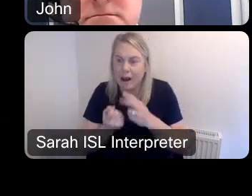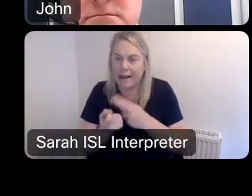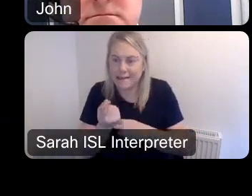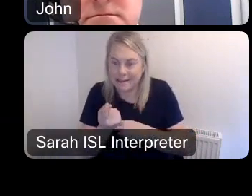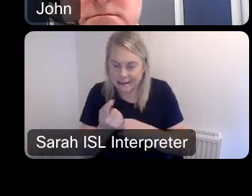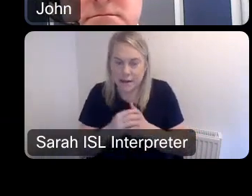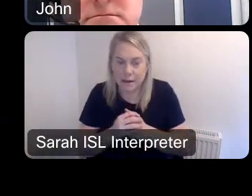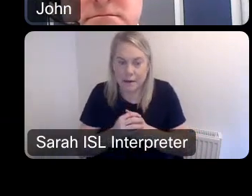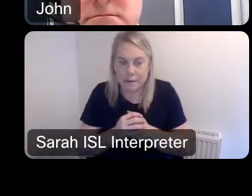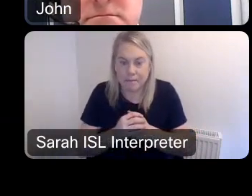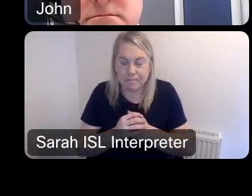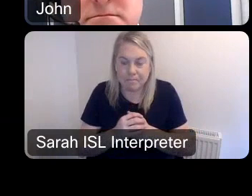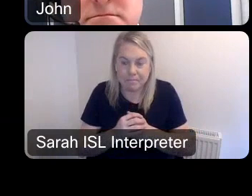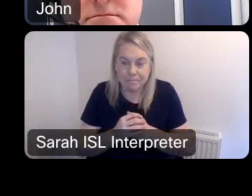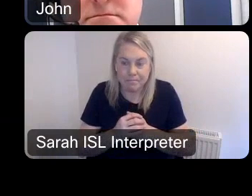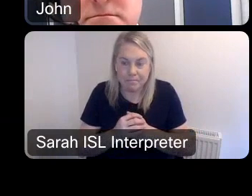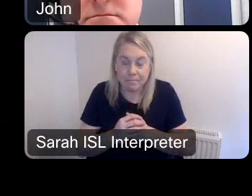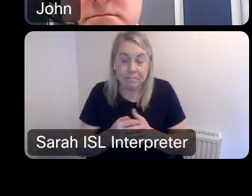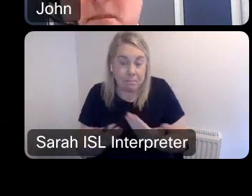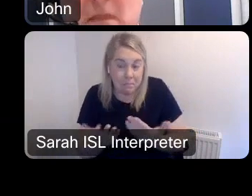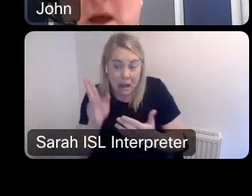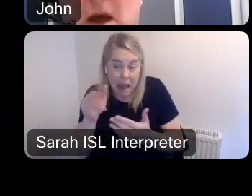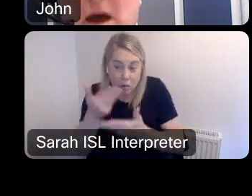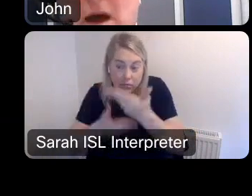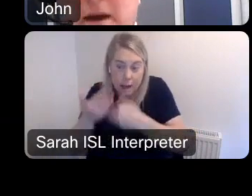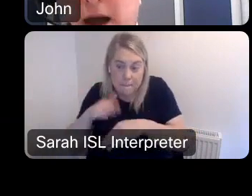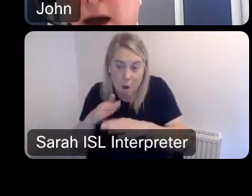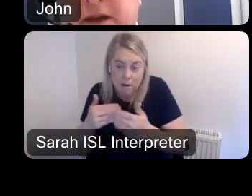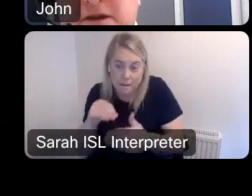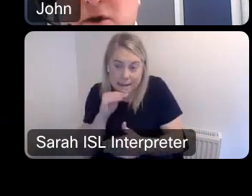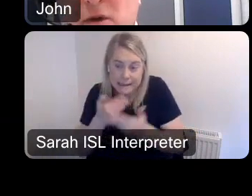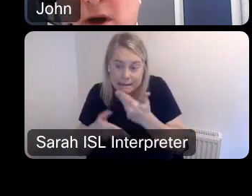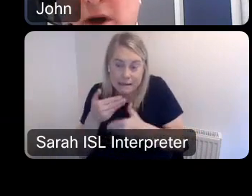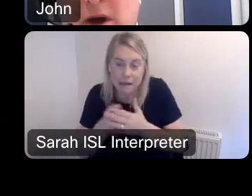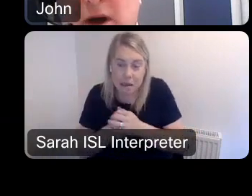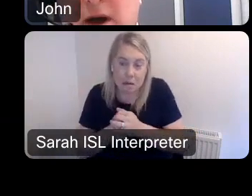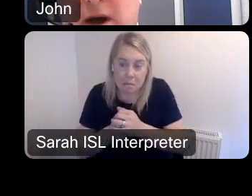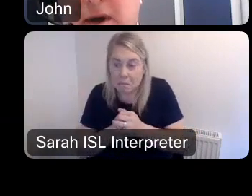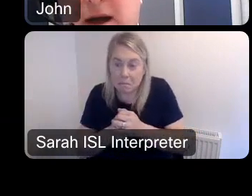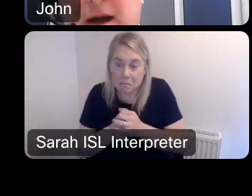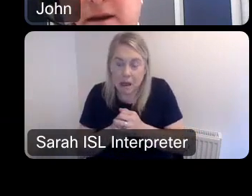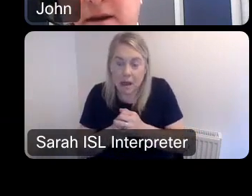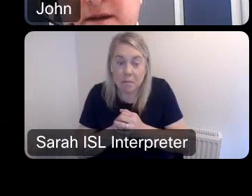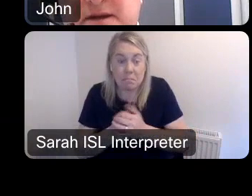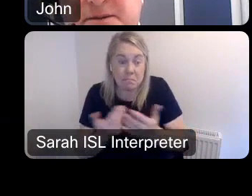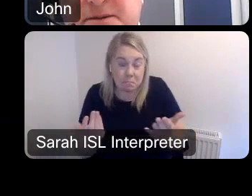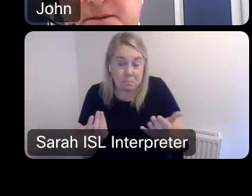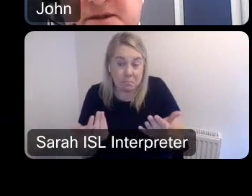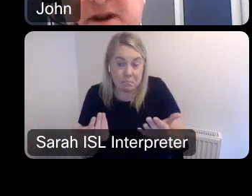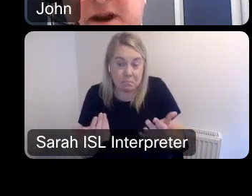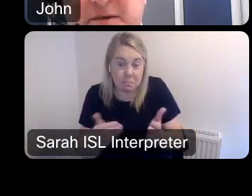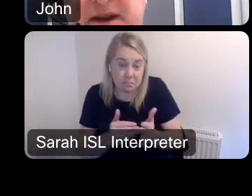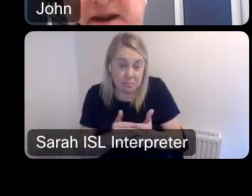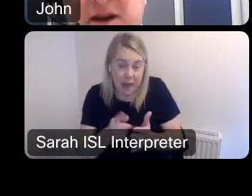Again, more straightforward in terms of interpretation. Yeah, I think so. Again, it's